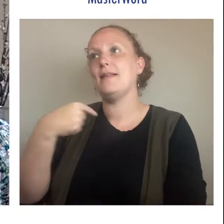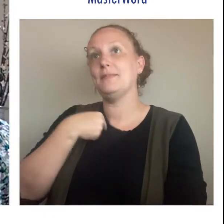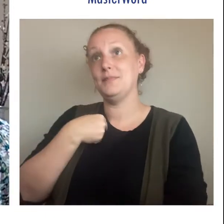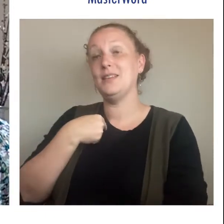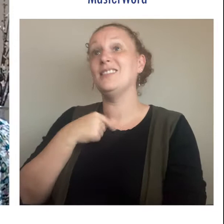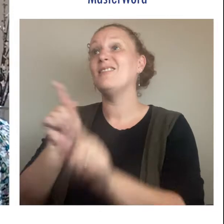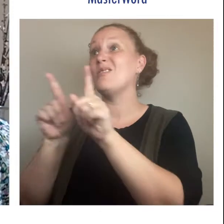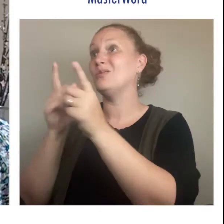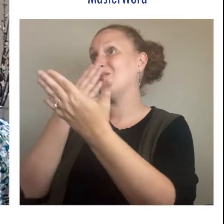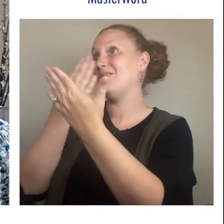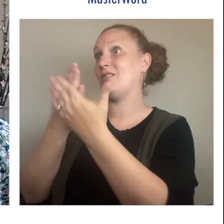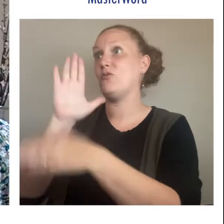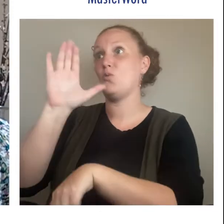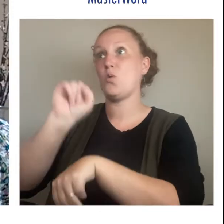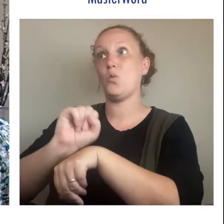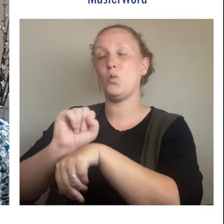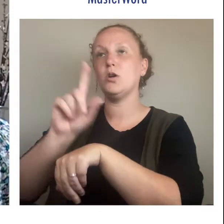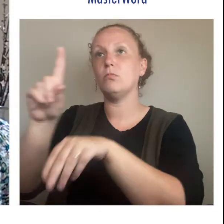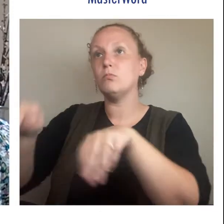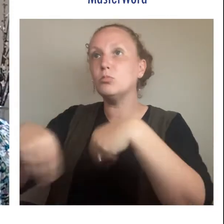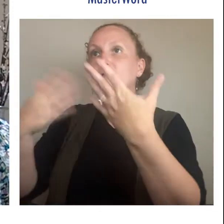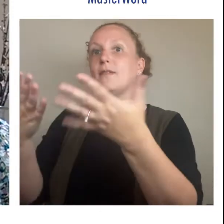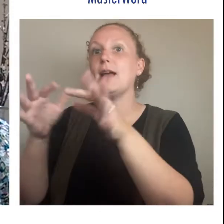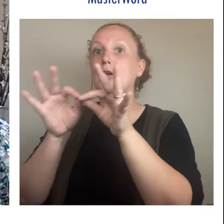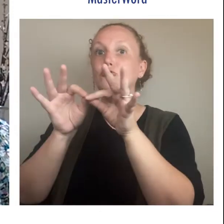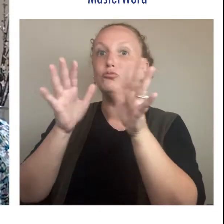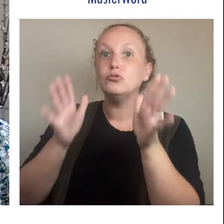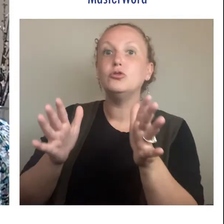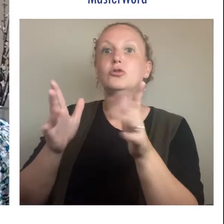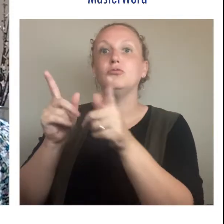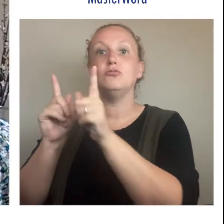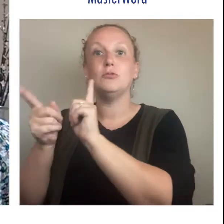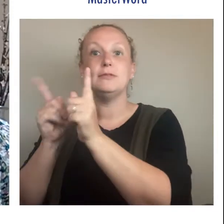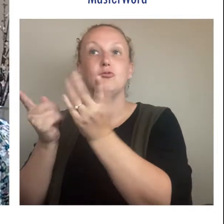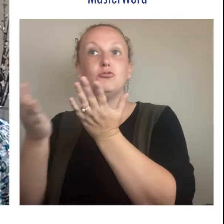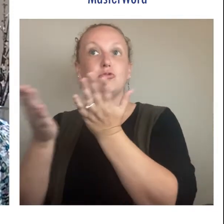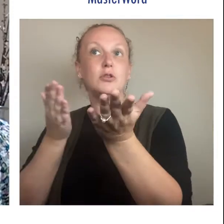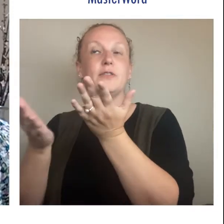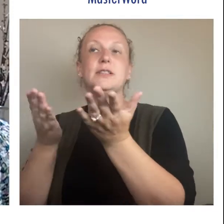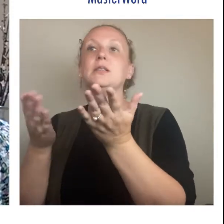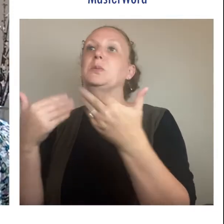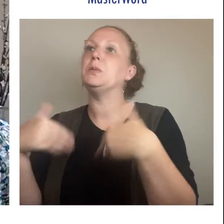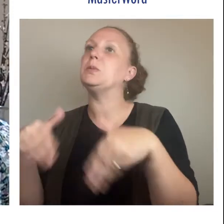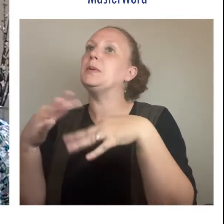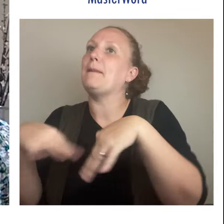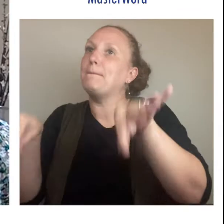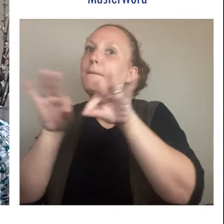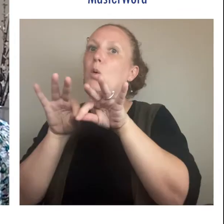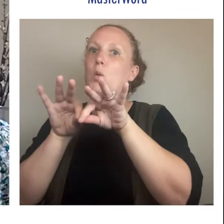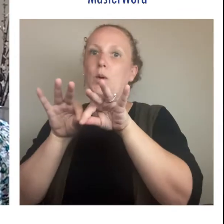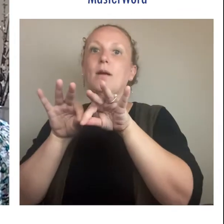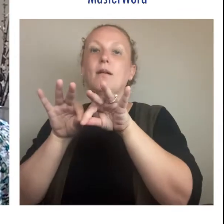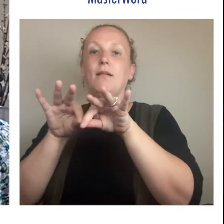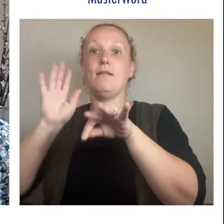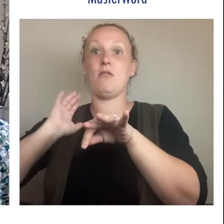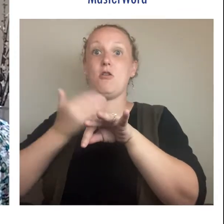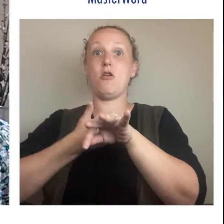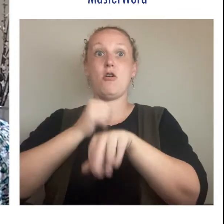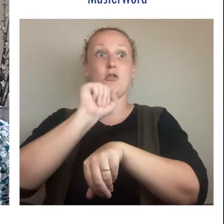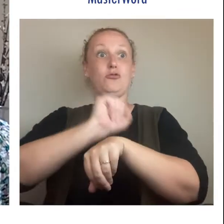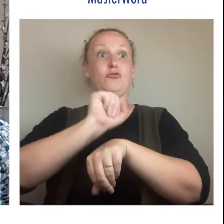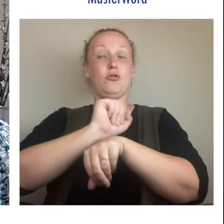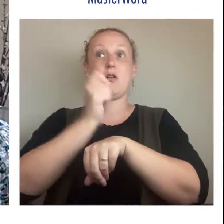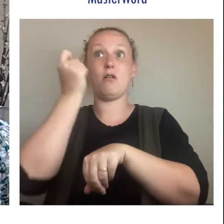do providing interpreters and interpretation services, which really is indispensable to our job